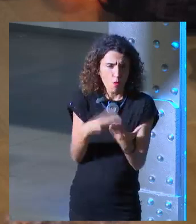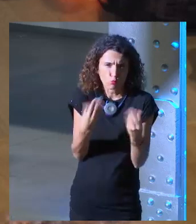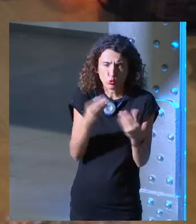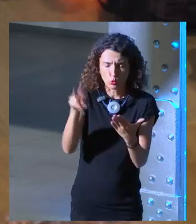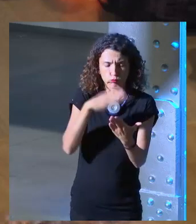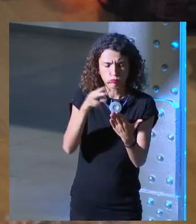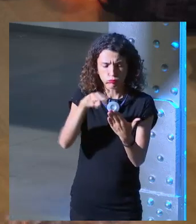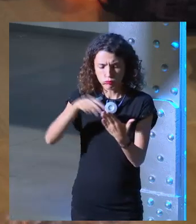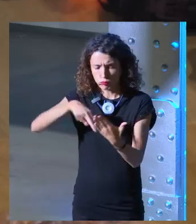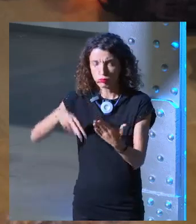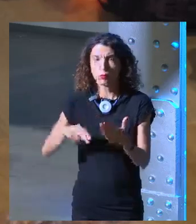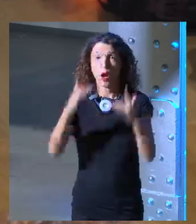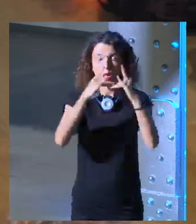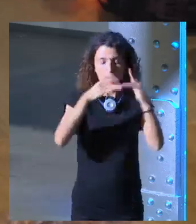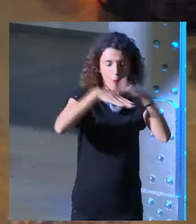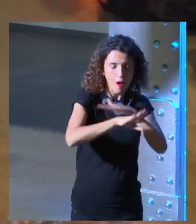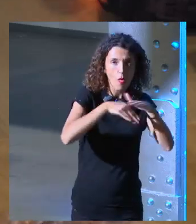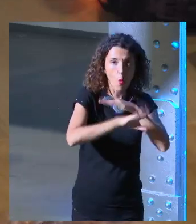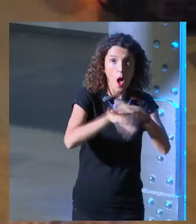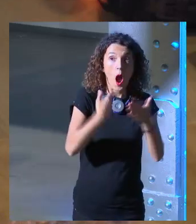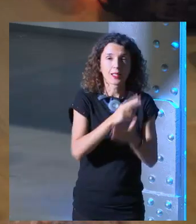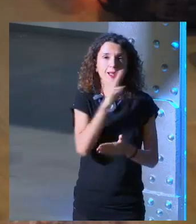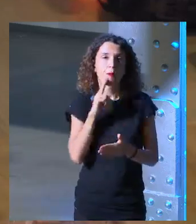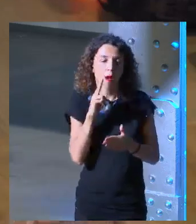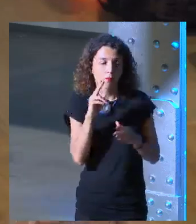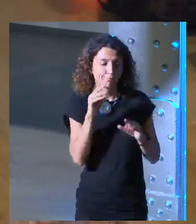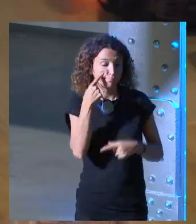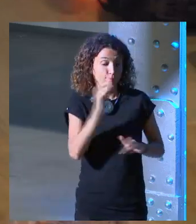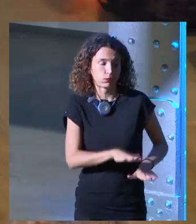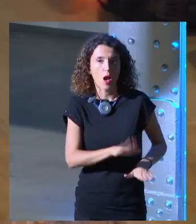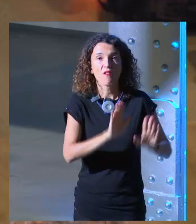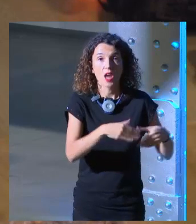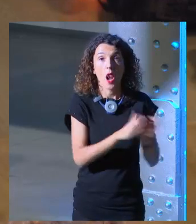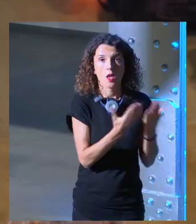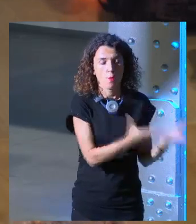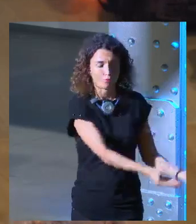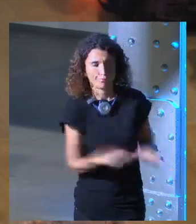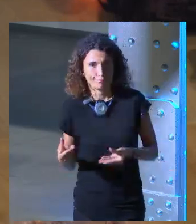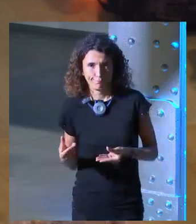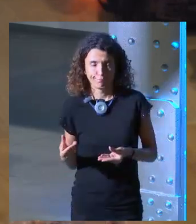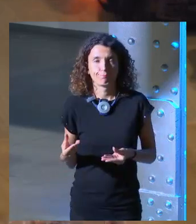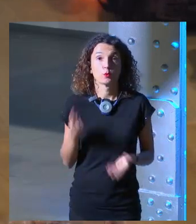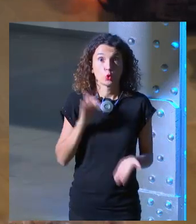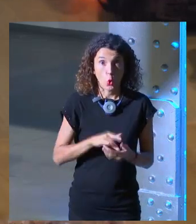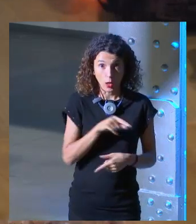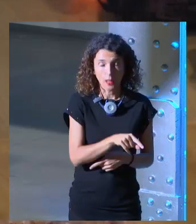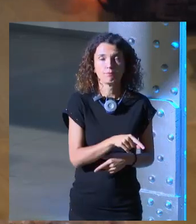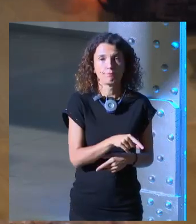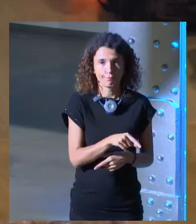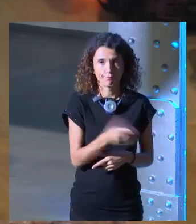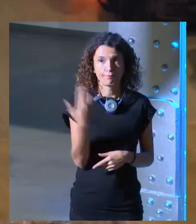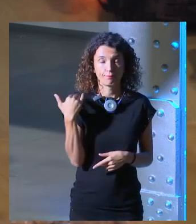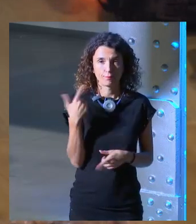library and read them and keep them carefully under the bed until her mom found out and burned them